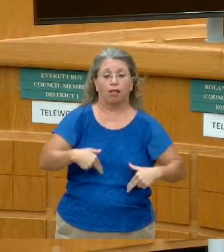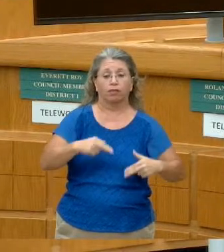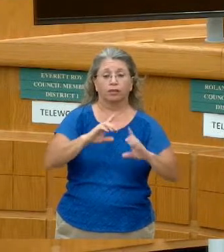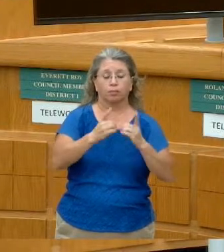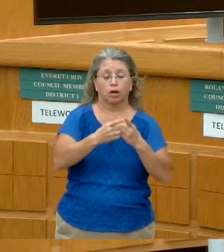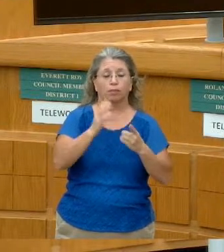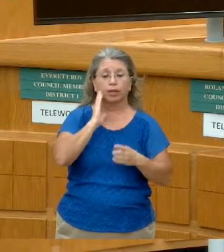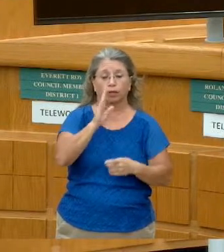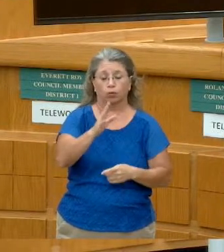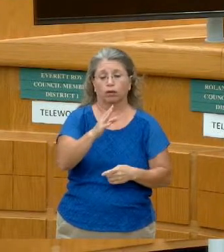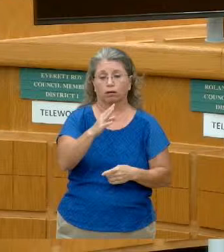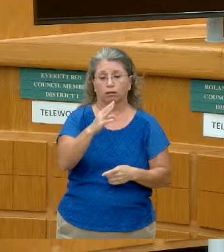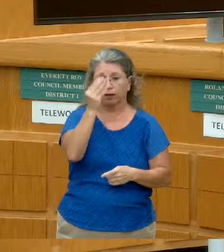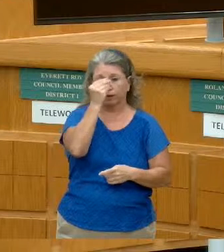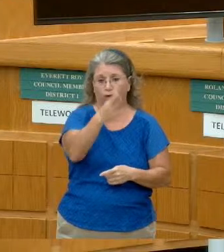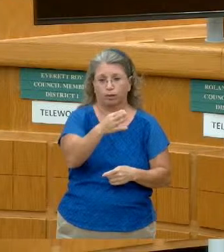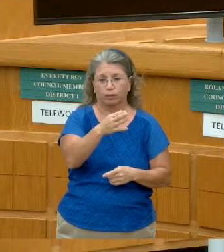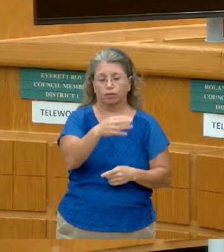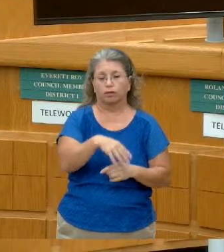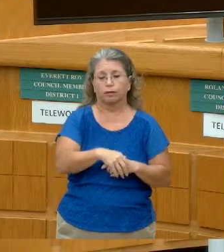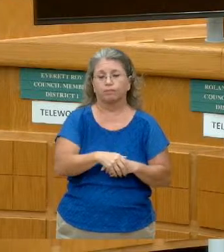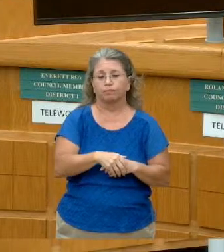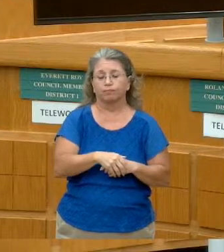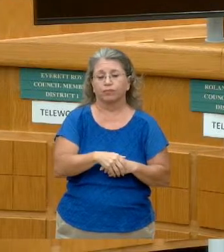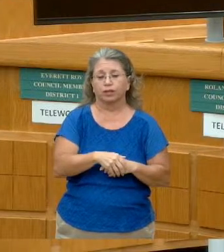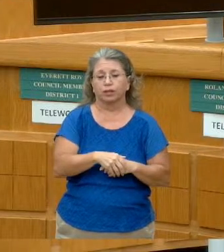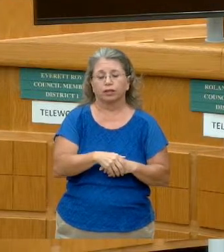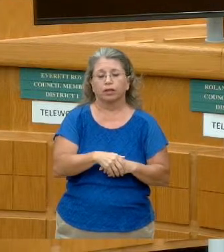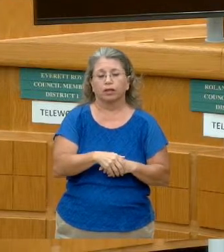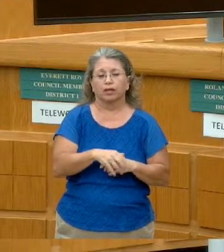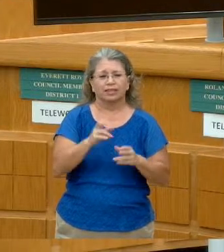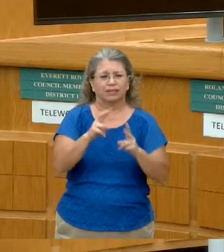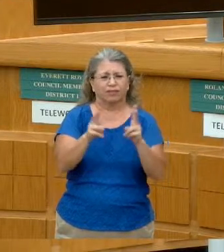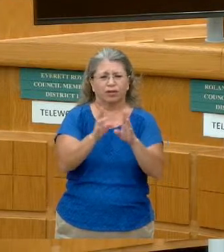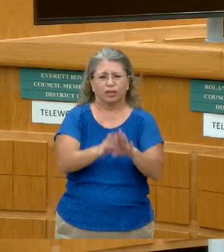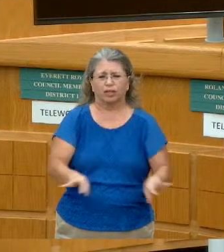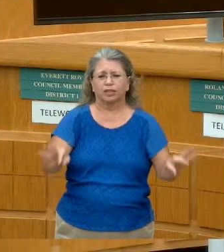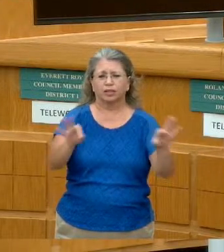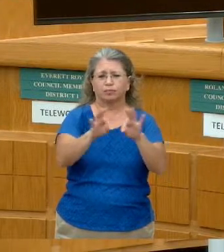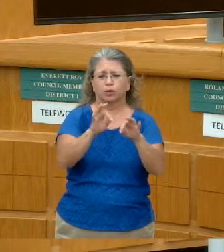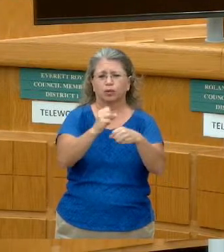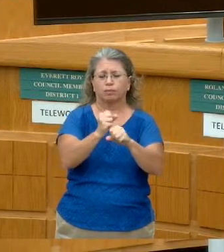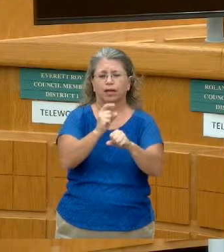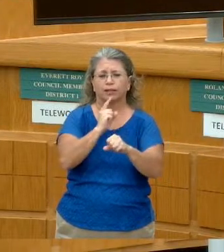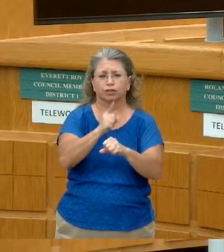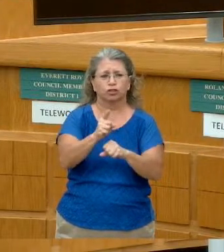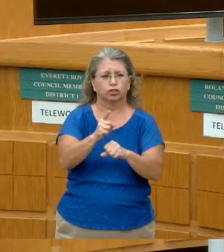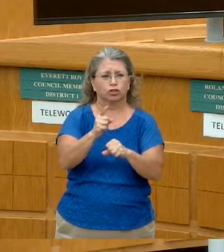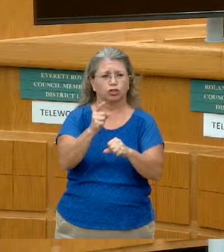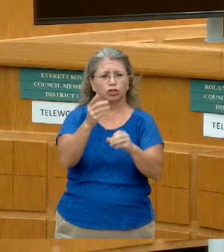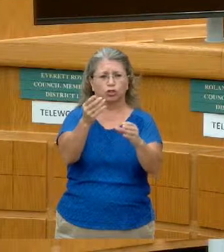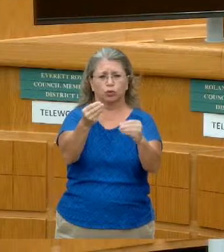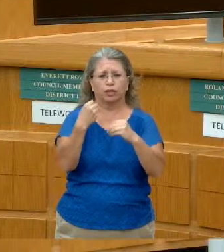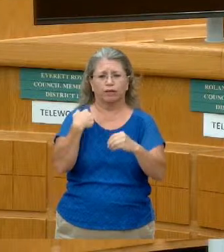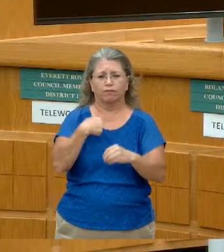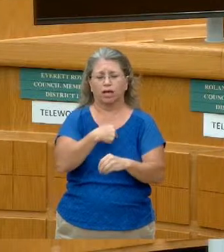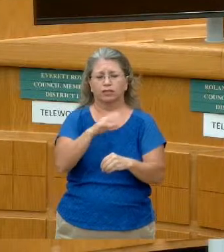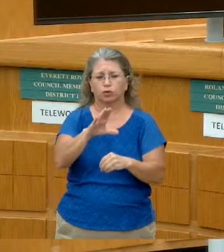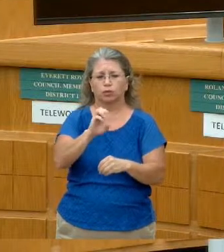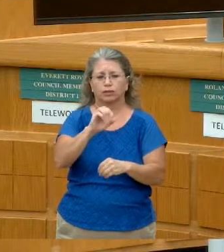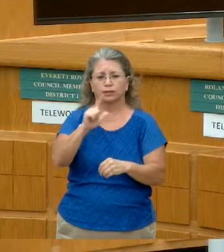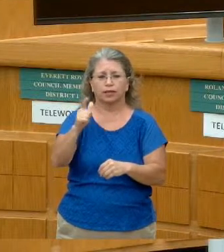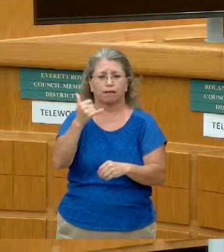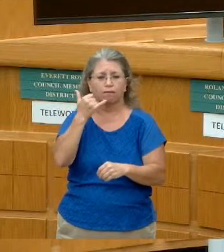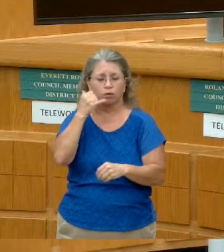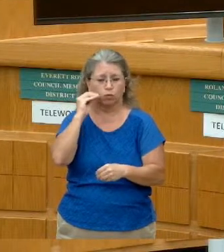you're positive by a text. This is very important to make sure you give us a cellular so that we can use the